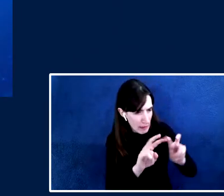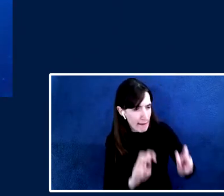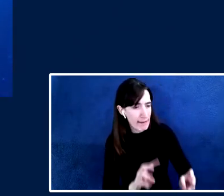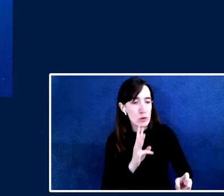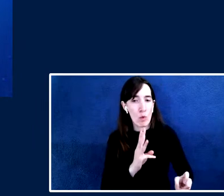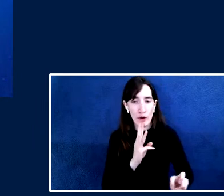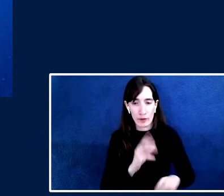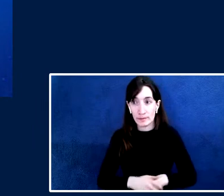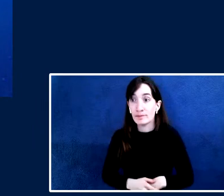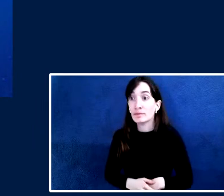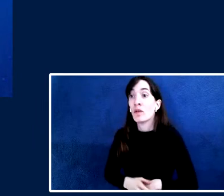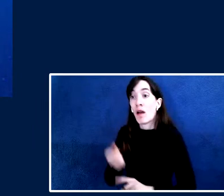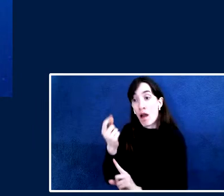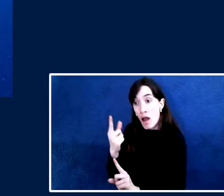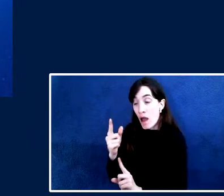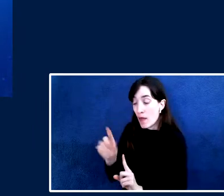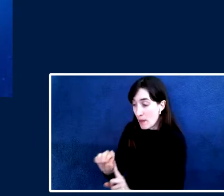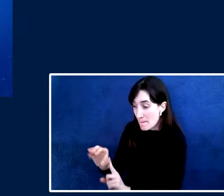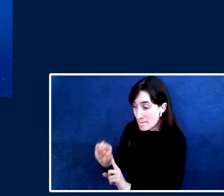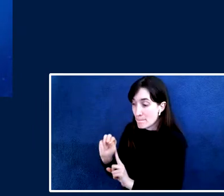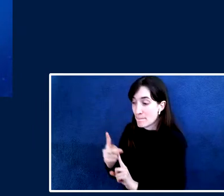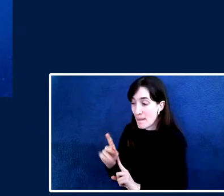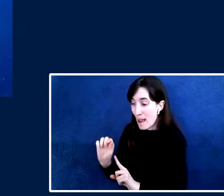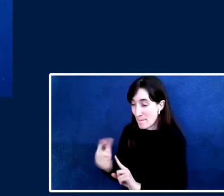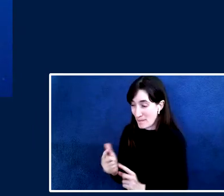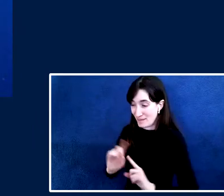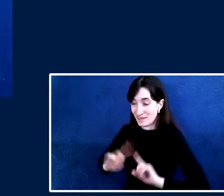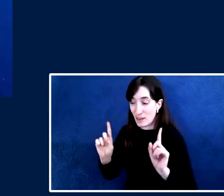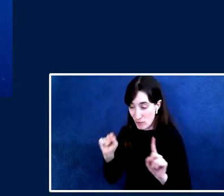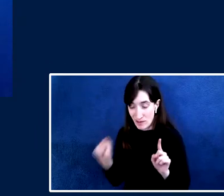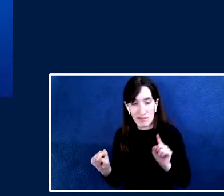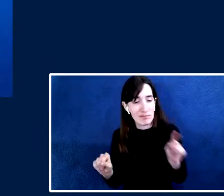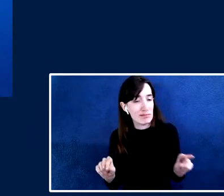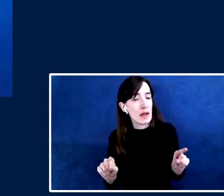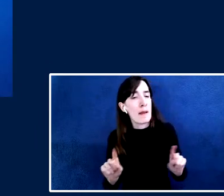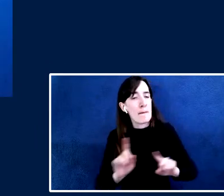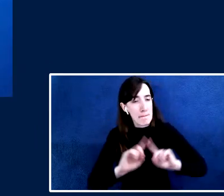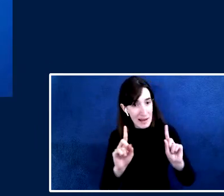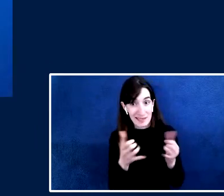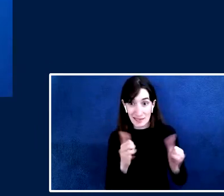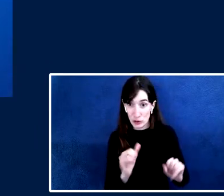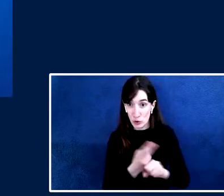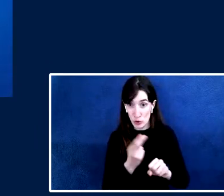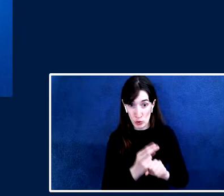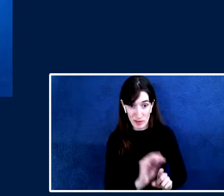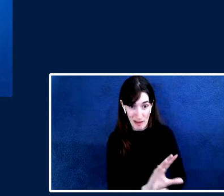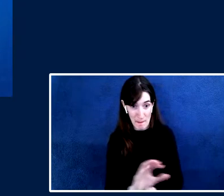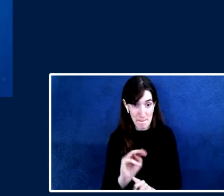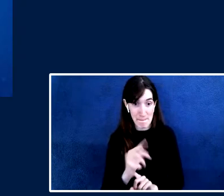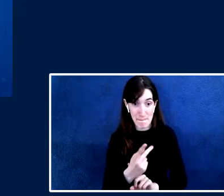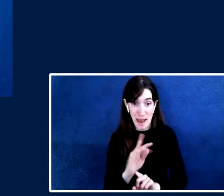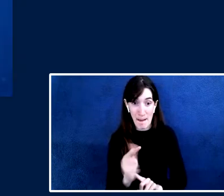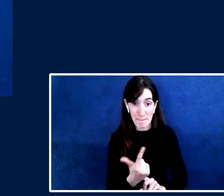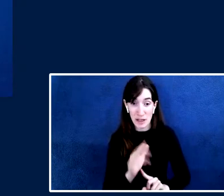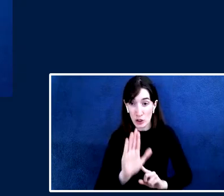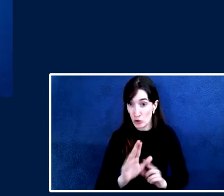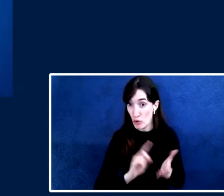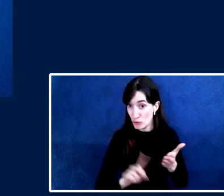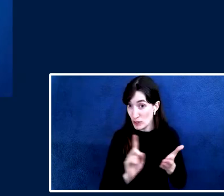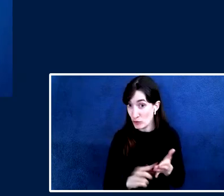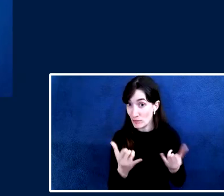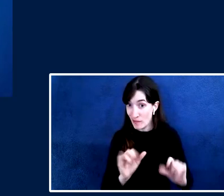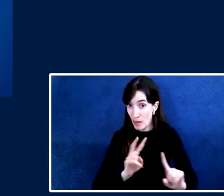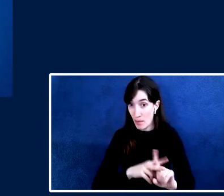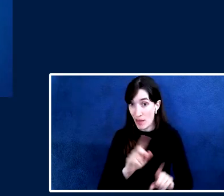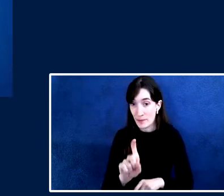the mapping ones we just saw, mm-hmm. But how do you still use mapping in your research? Ah, that's good. So that's the geology